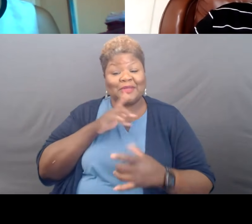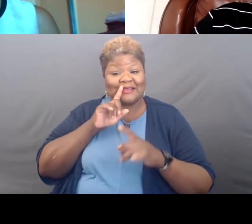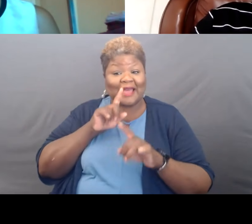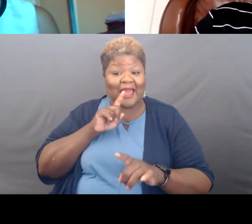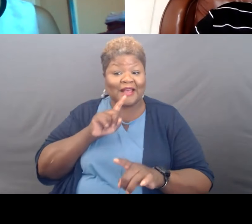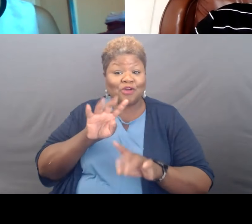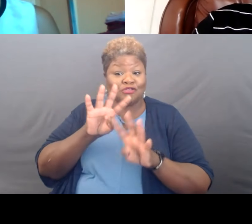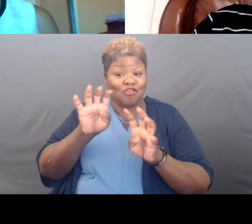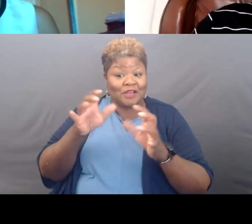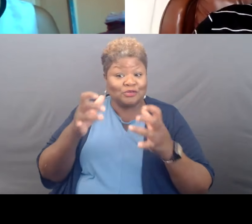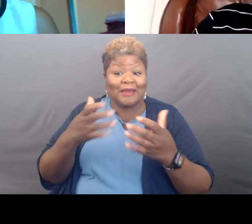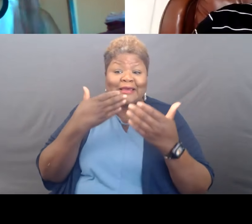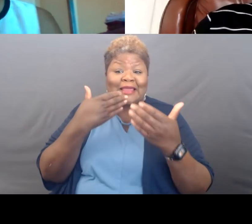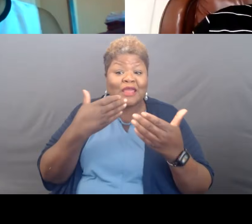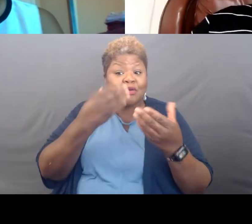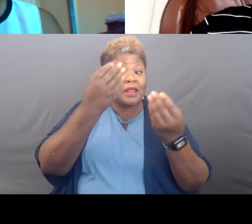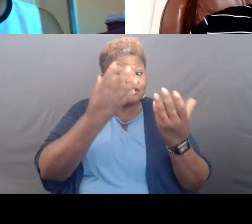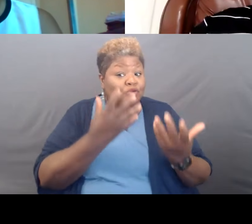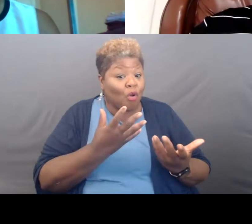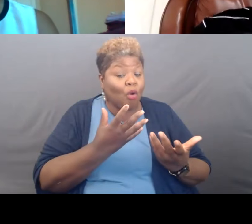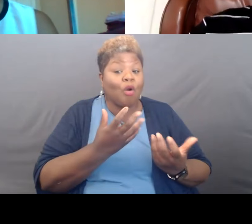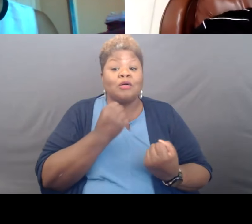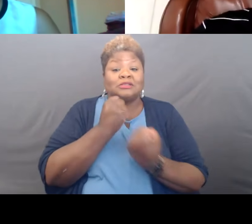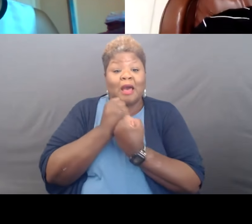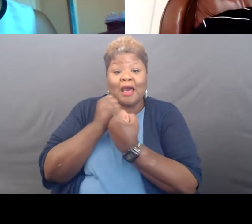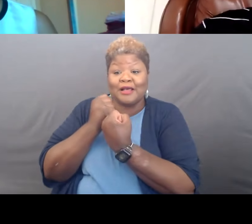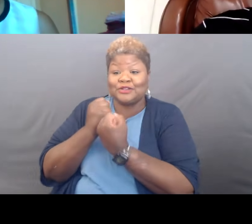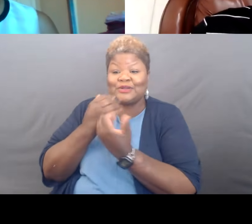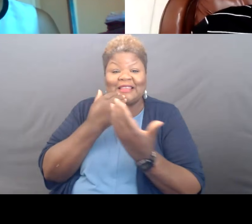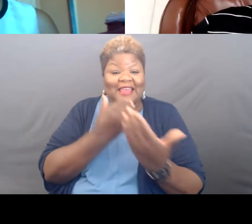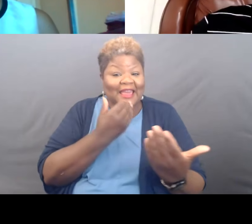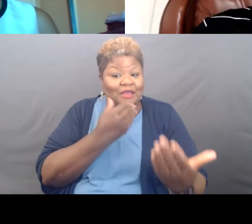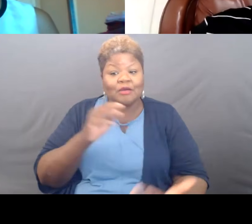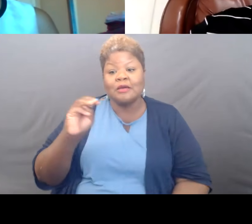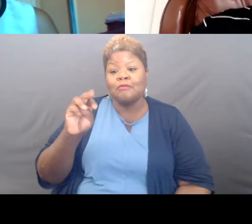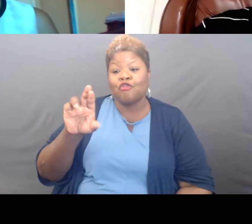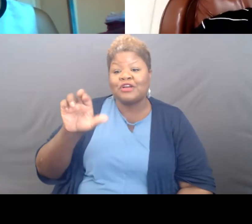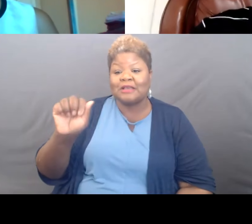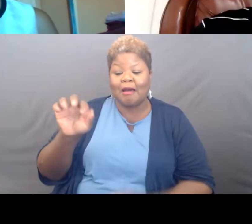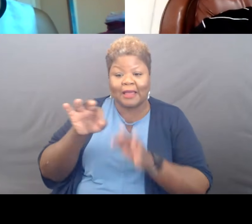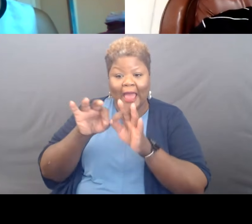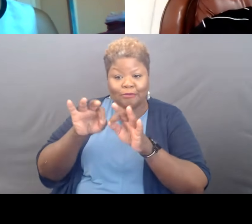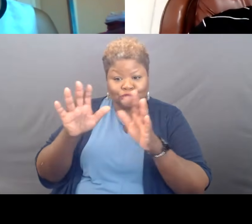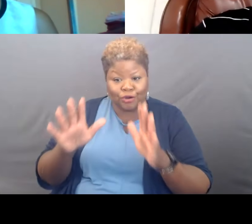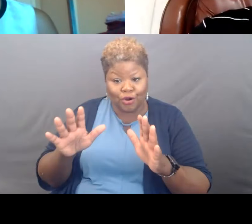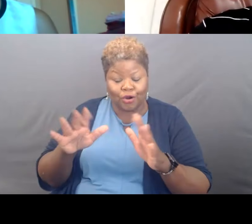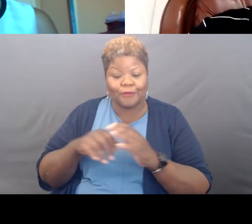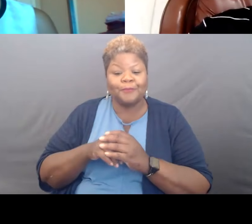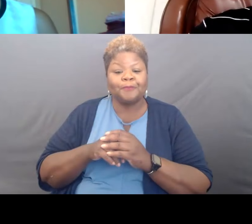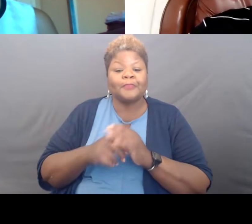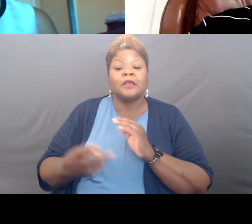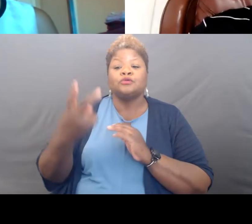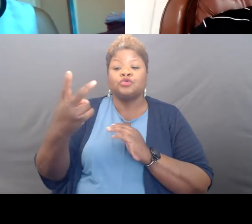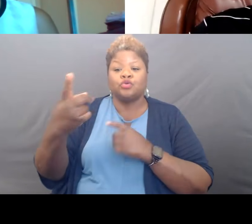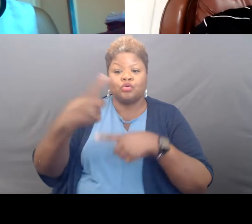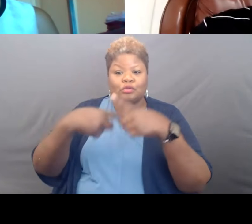And again, thank you to all our sponsors today. Thank you to Marissa, our captioner, and our